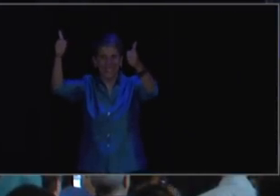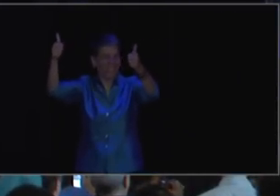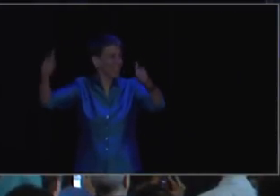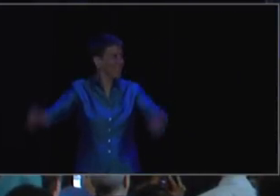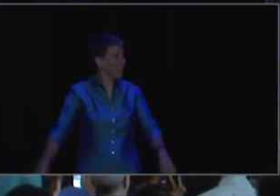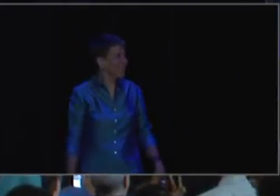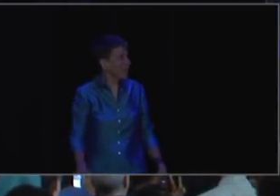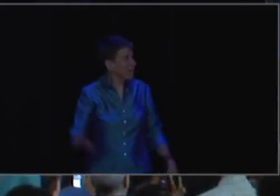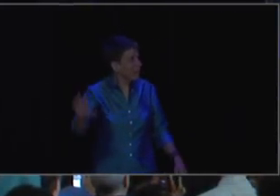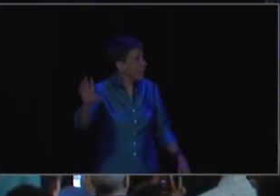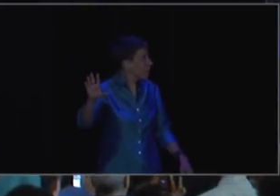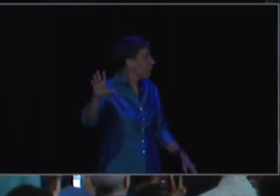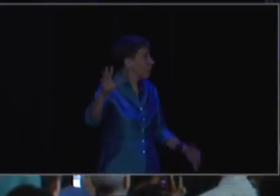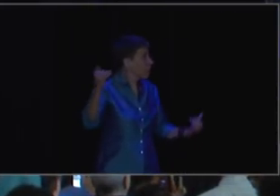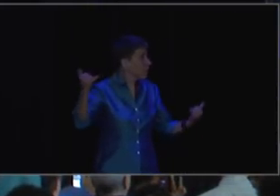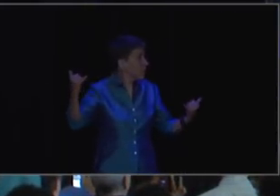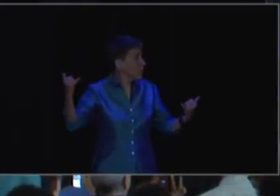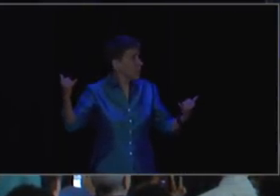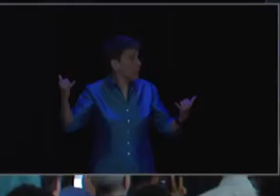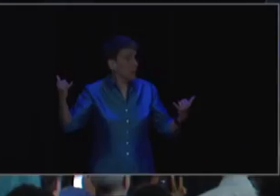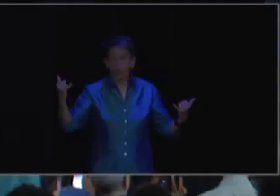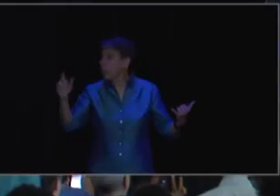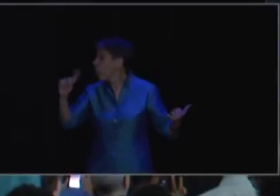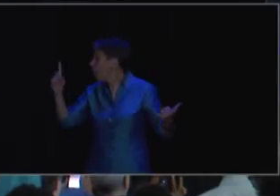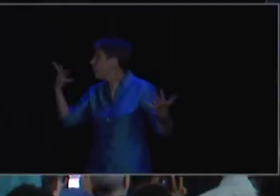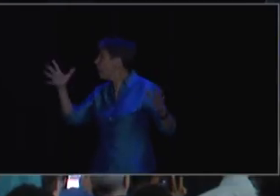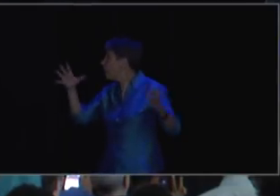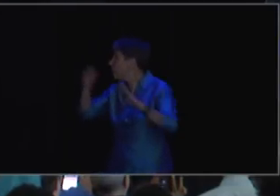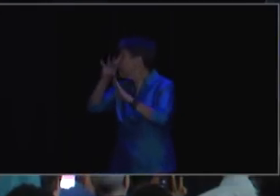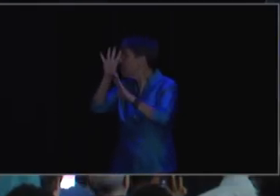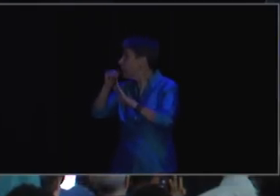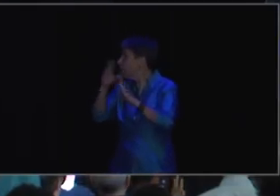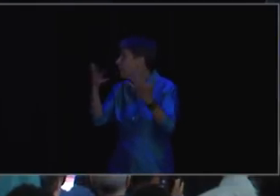Okay, right now. Did you take it? Did she take the picture?